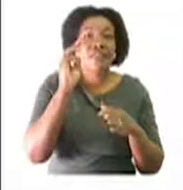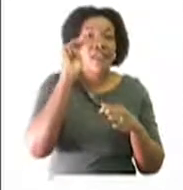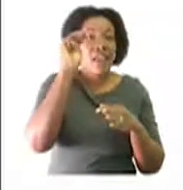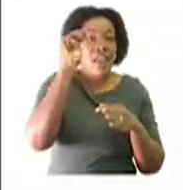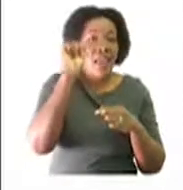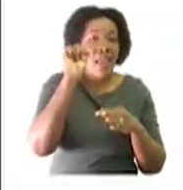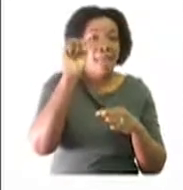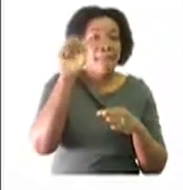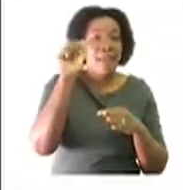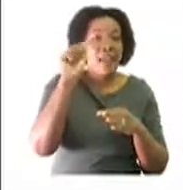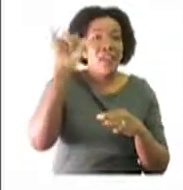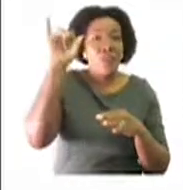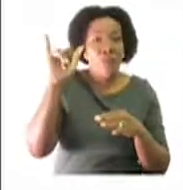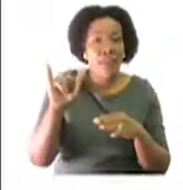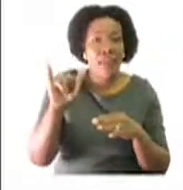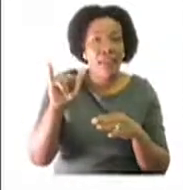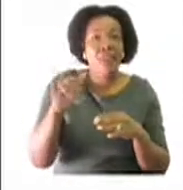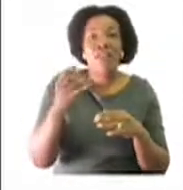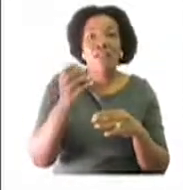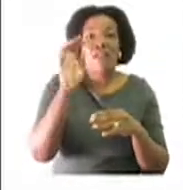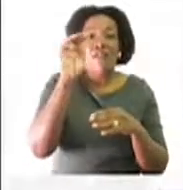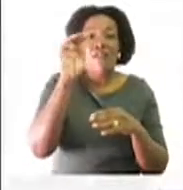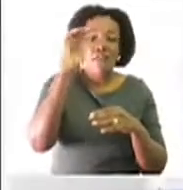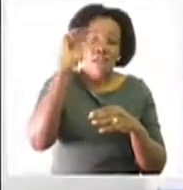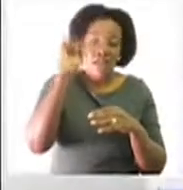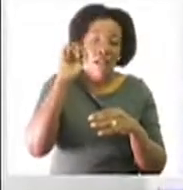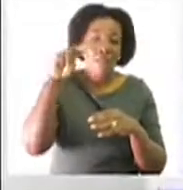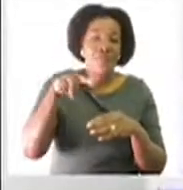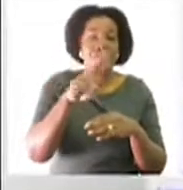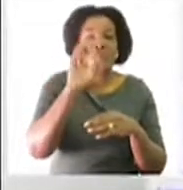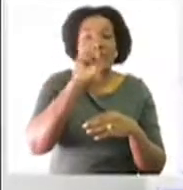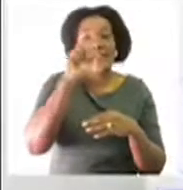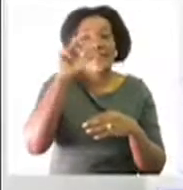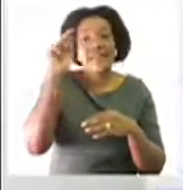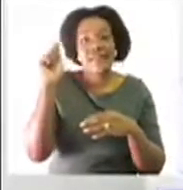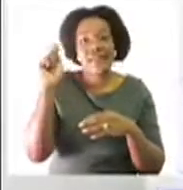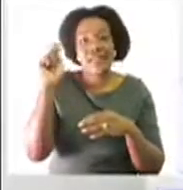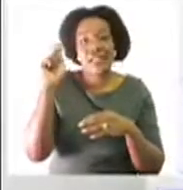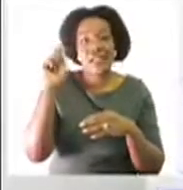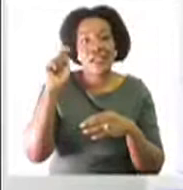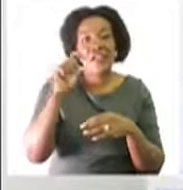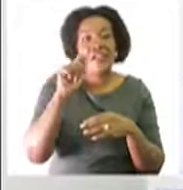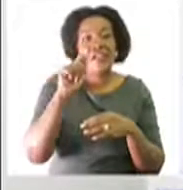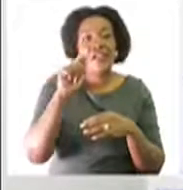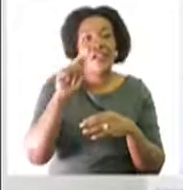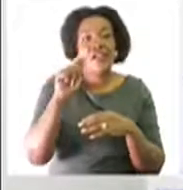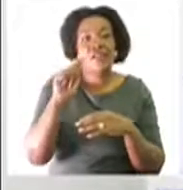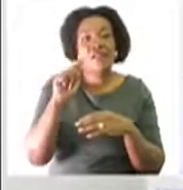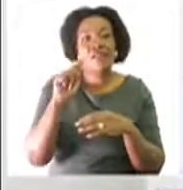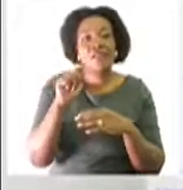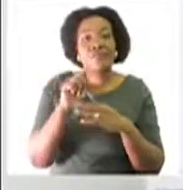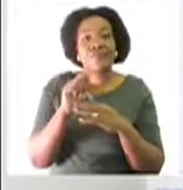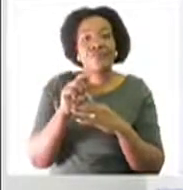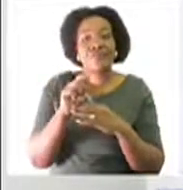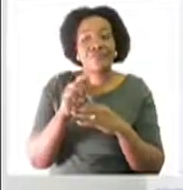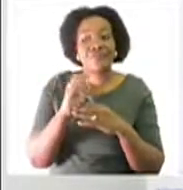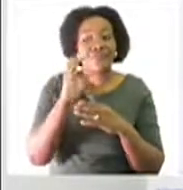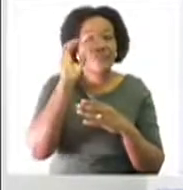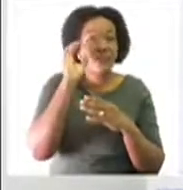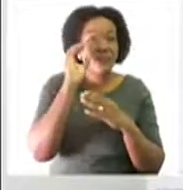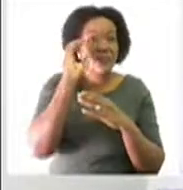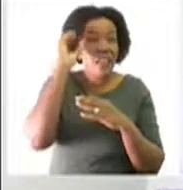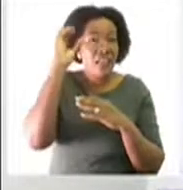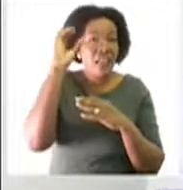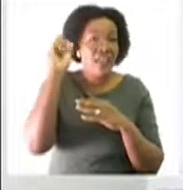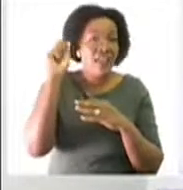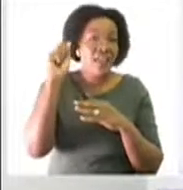look on the chalkboard. I have 3 model words here, can, may, and must. But